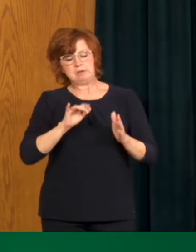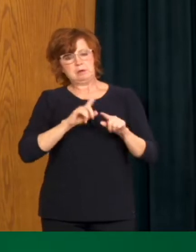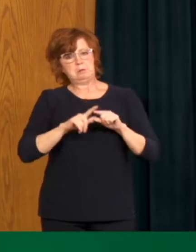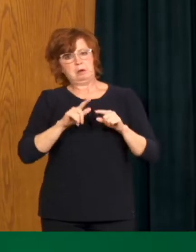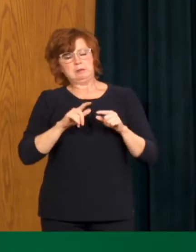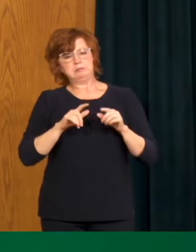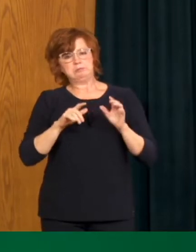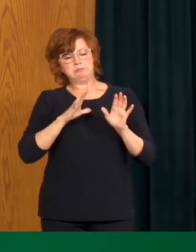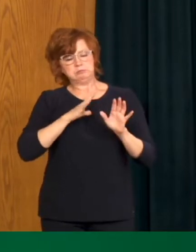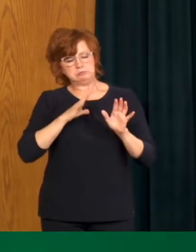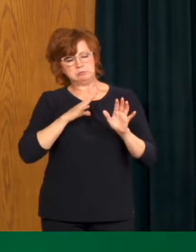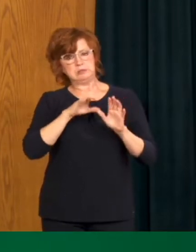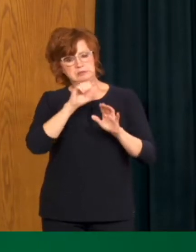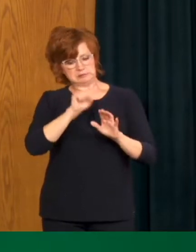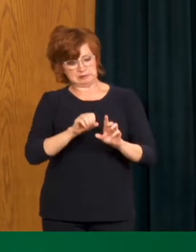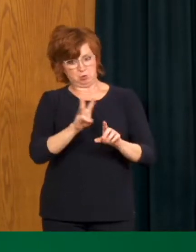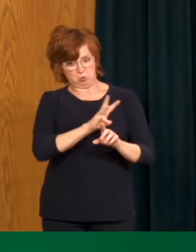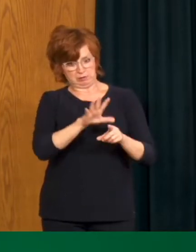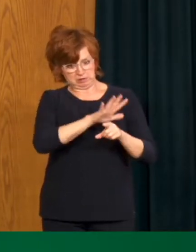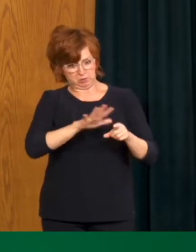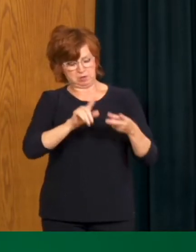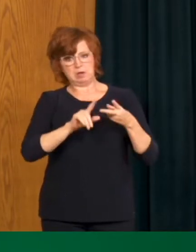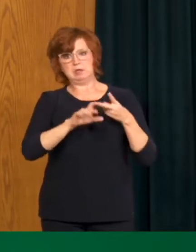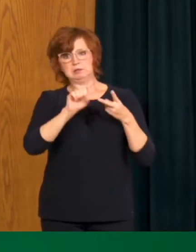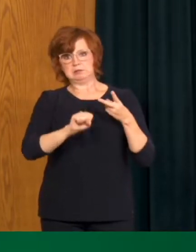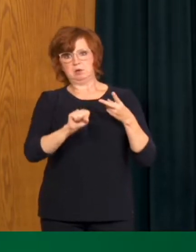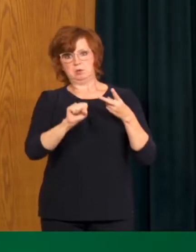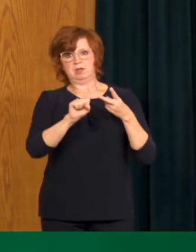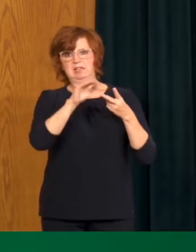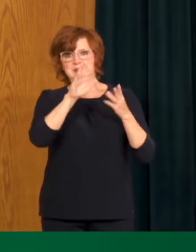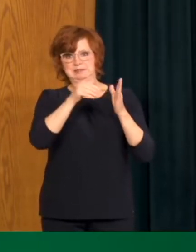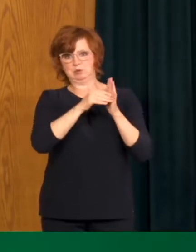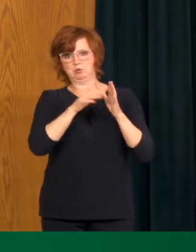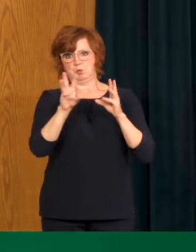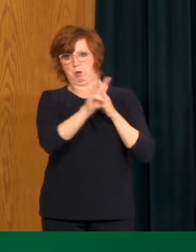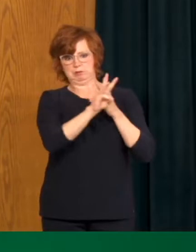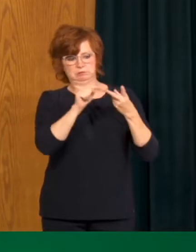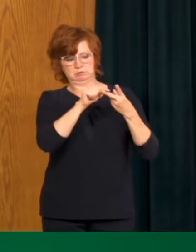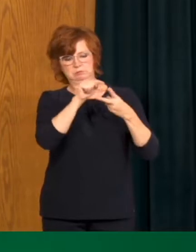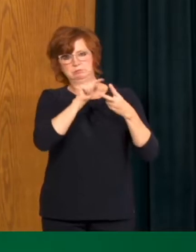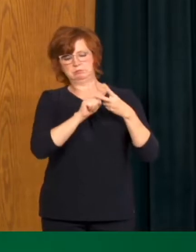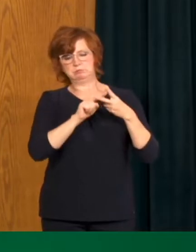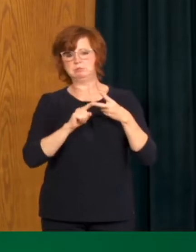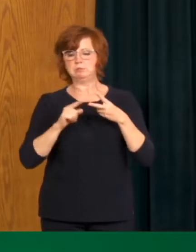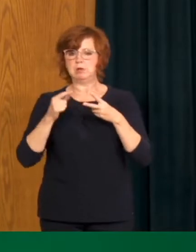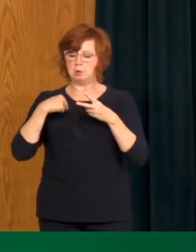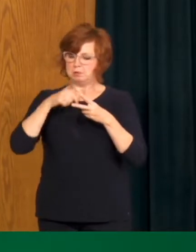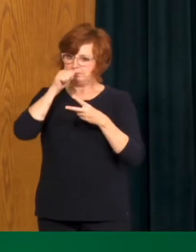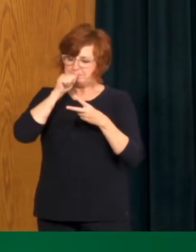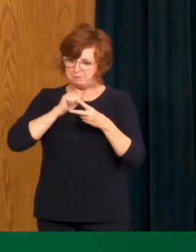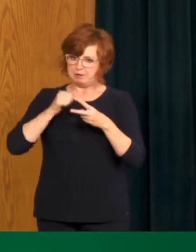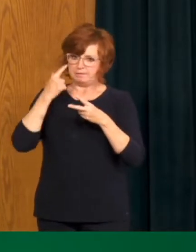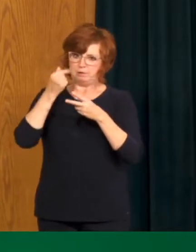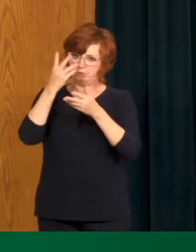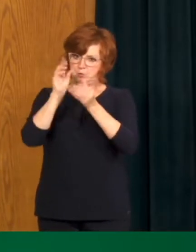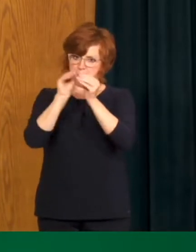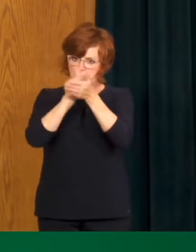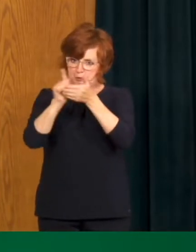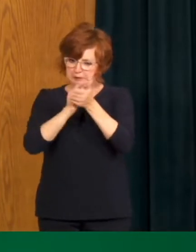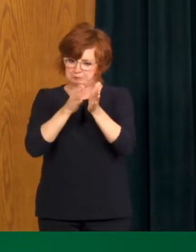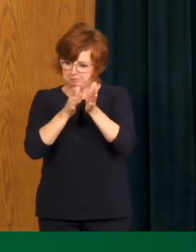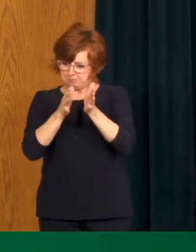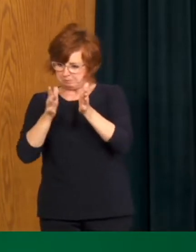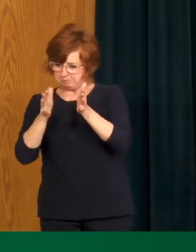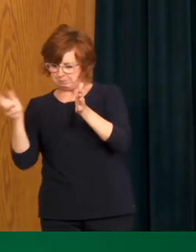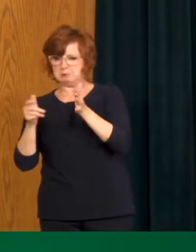steps for the next couple of weeks to get it back under control. Thank you to everyone in that part of the province for your cooperation. The SHA